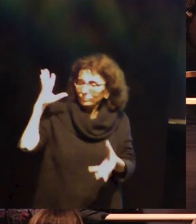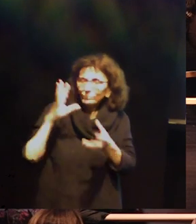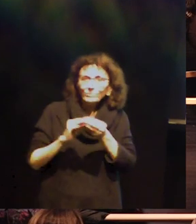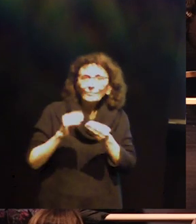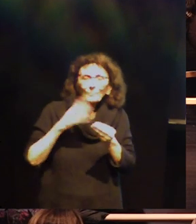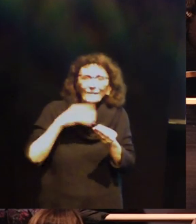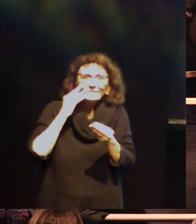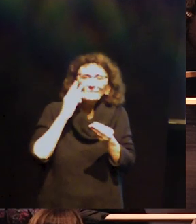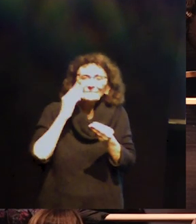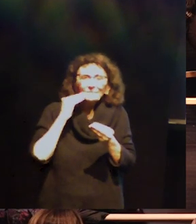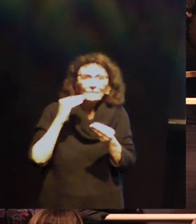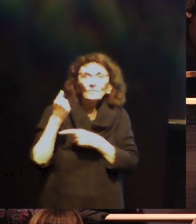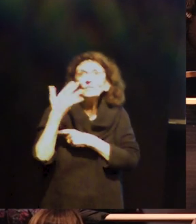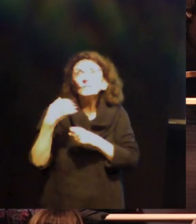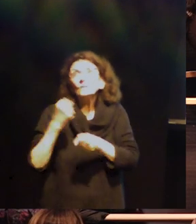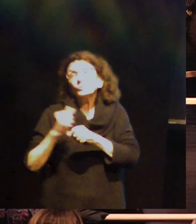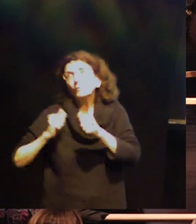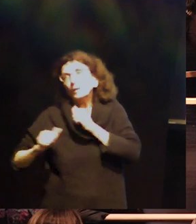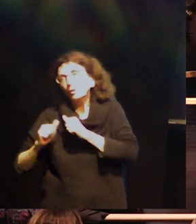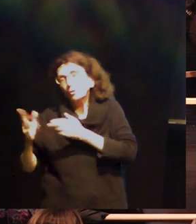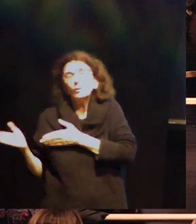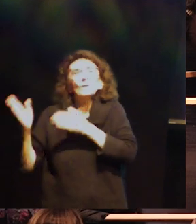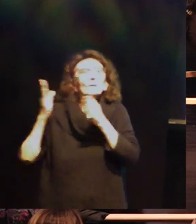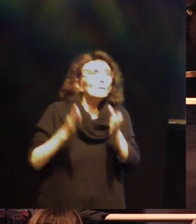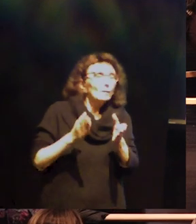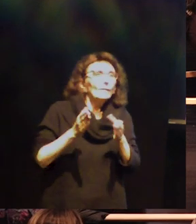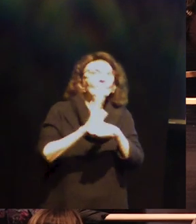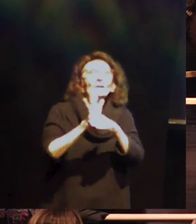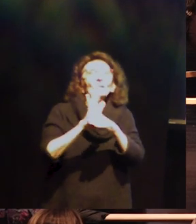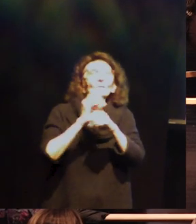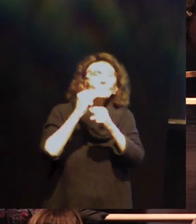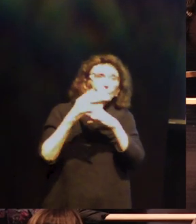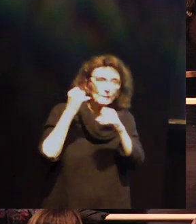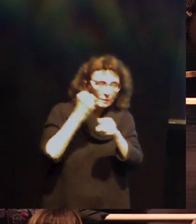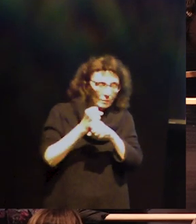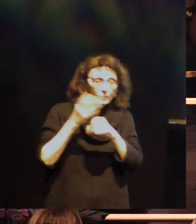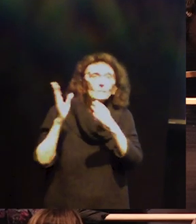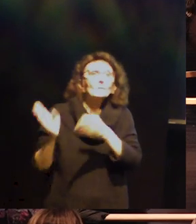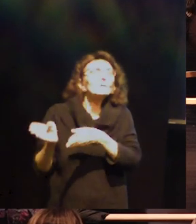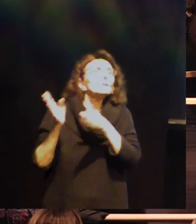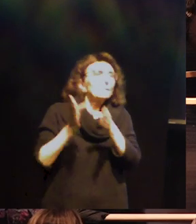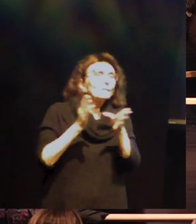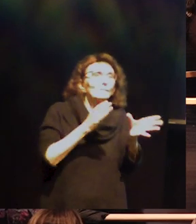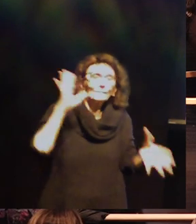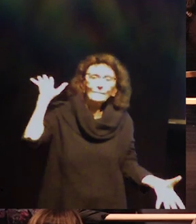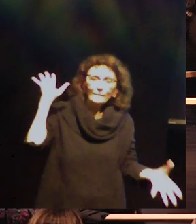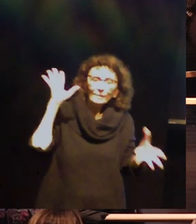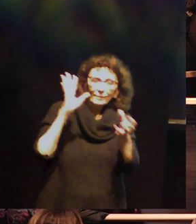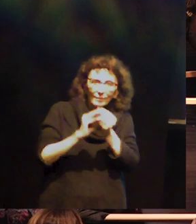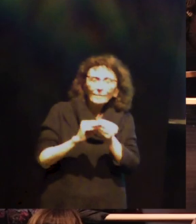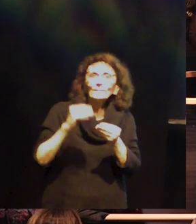like 15 years of theater and then moving to film and you know, all